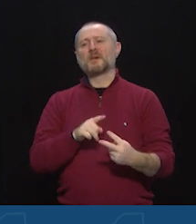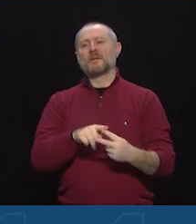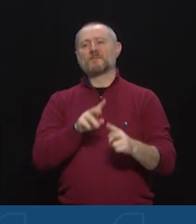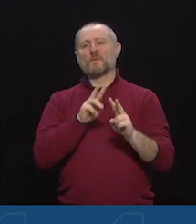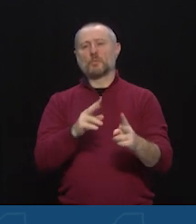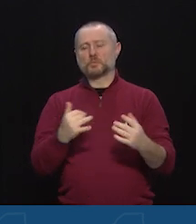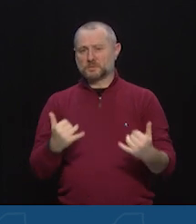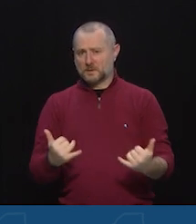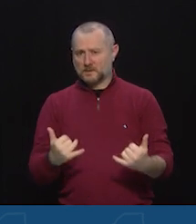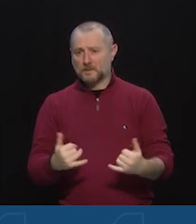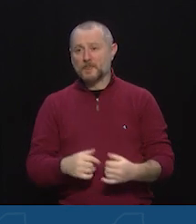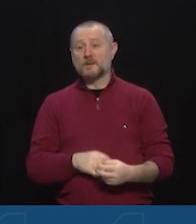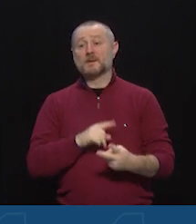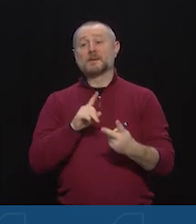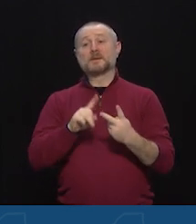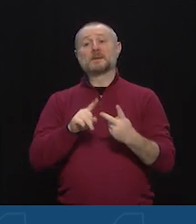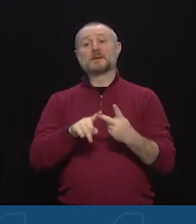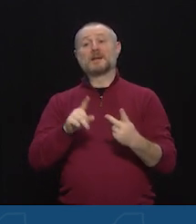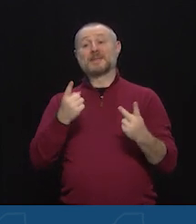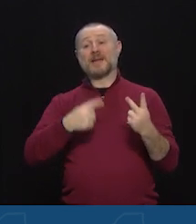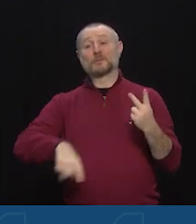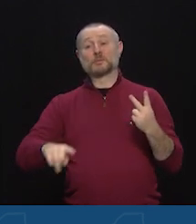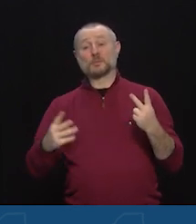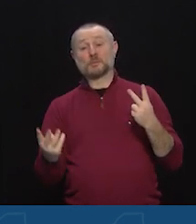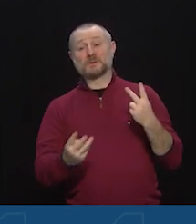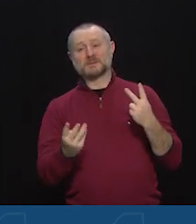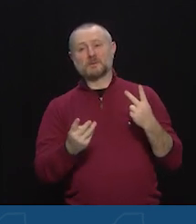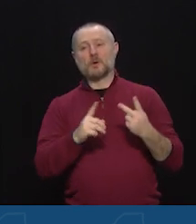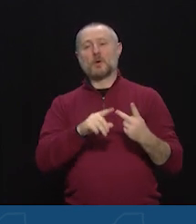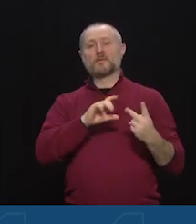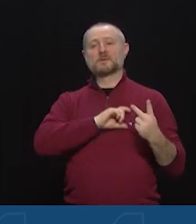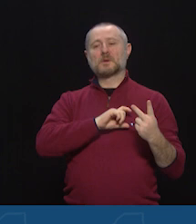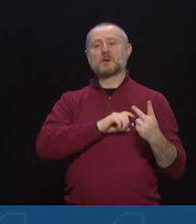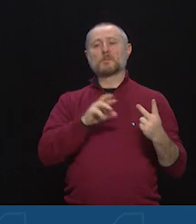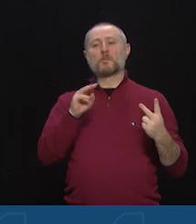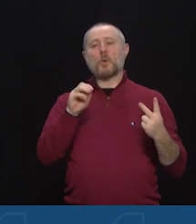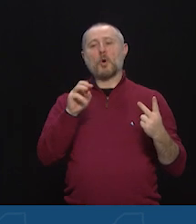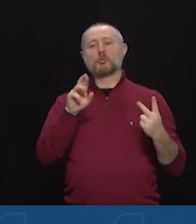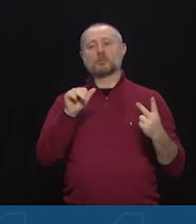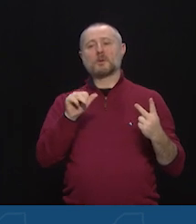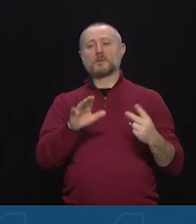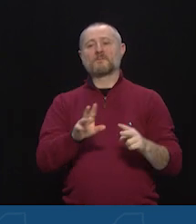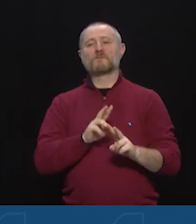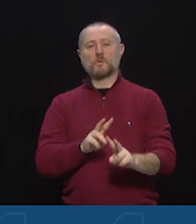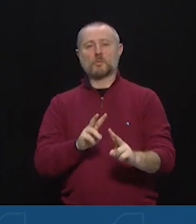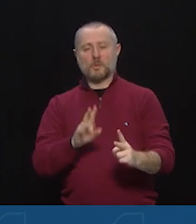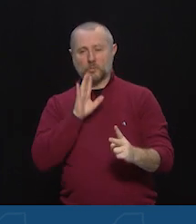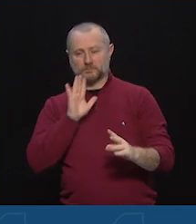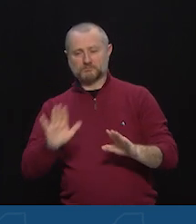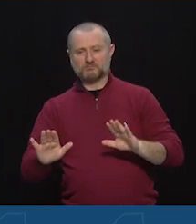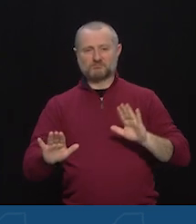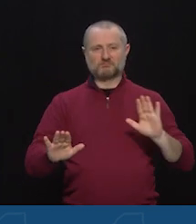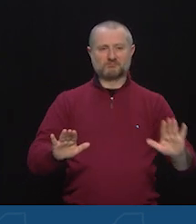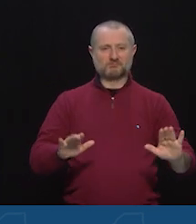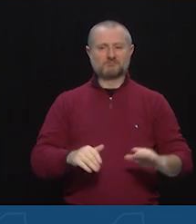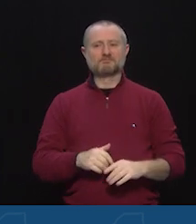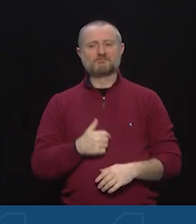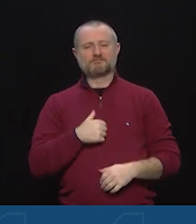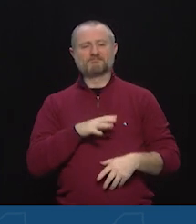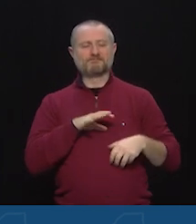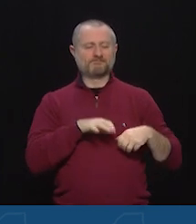the funeral we're going to be attending next Wednesday, Officer Mora. So it's a difficult day for all of New York. And